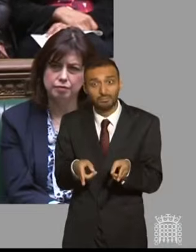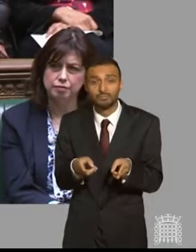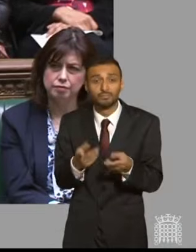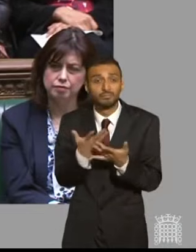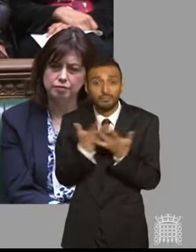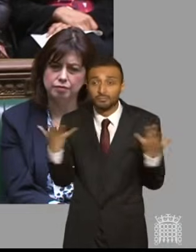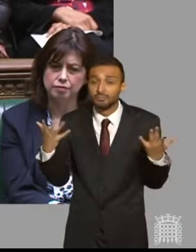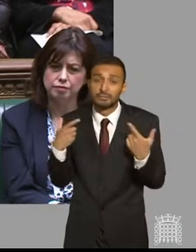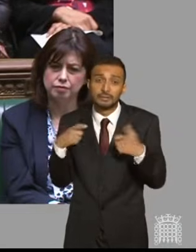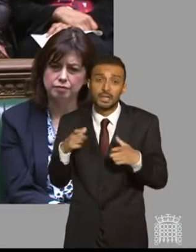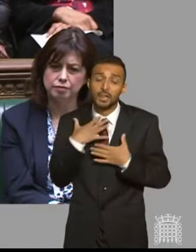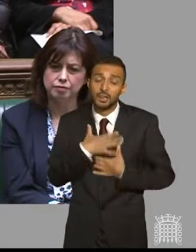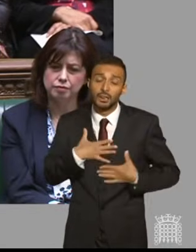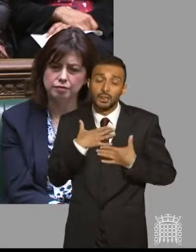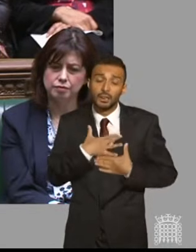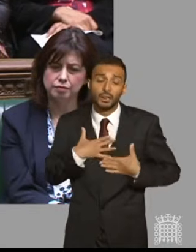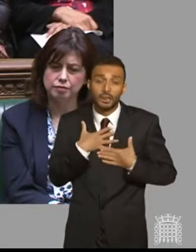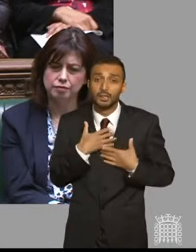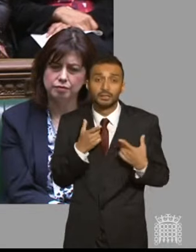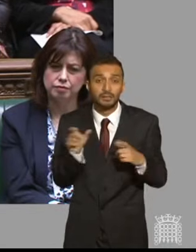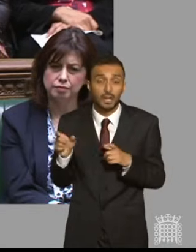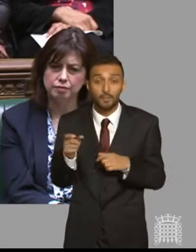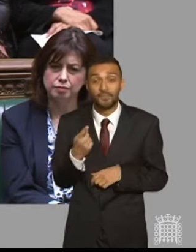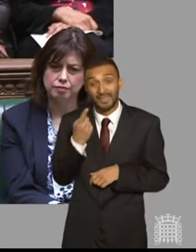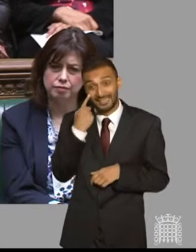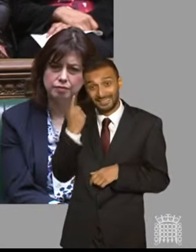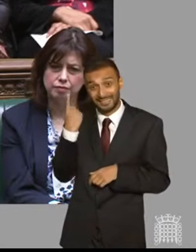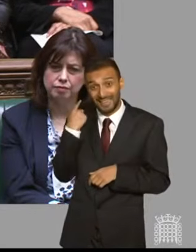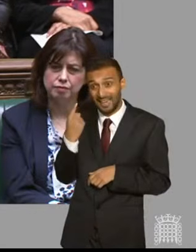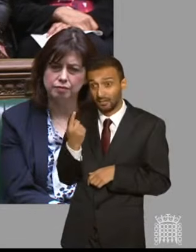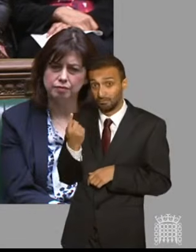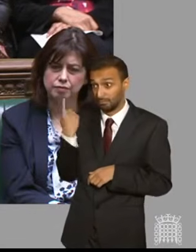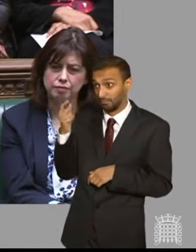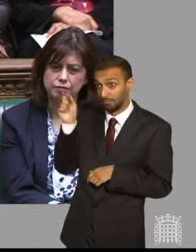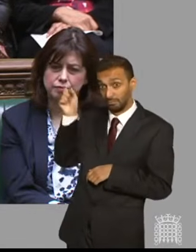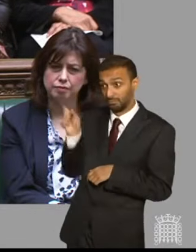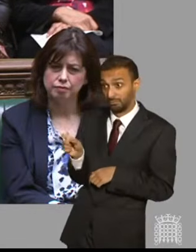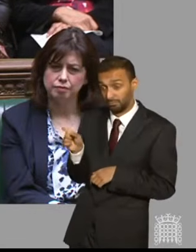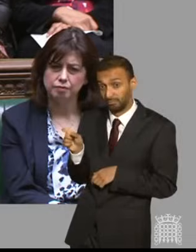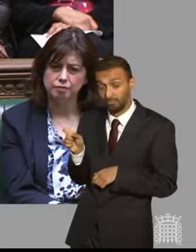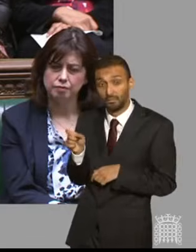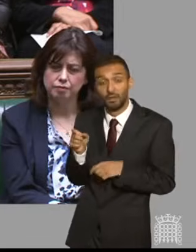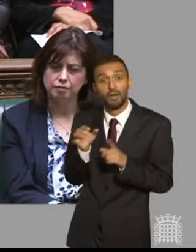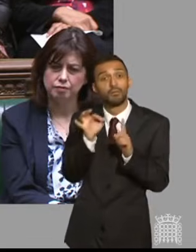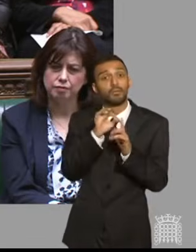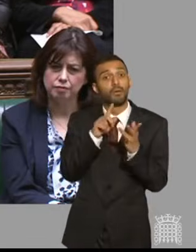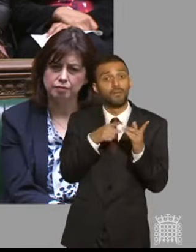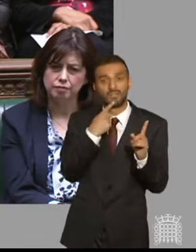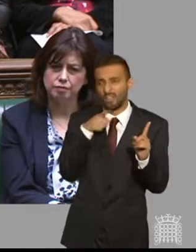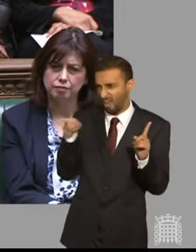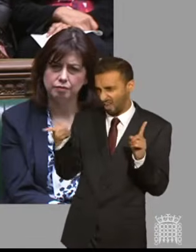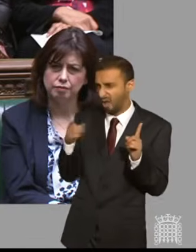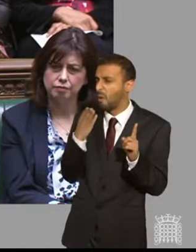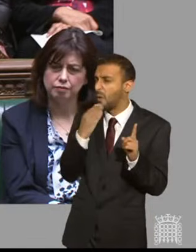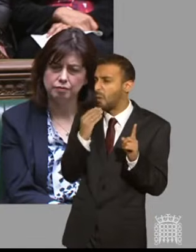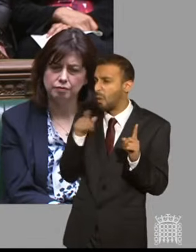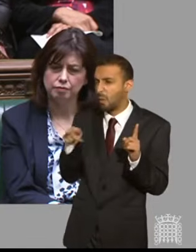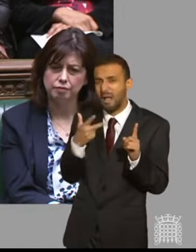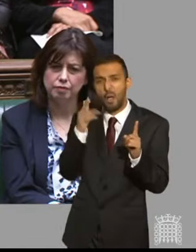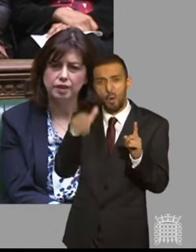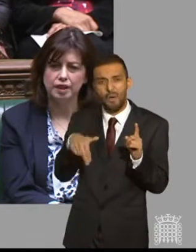accused by the Post Office of owing more than £80,000, he said this yesterday: there is a lack